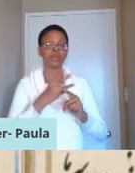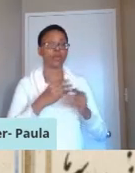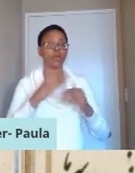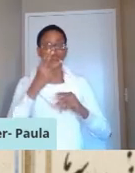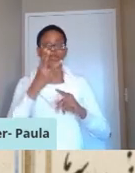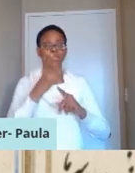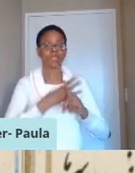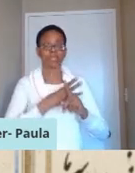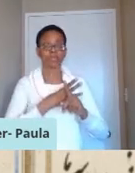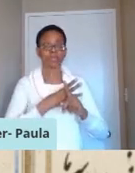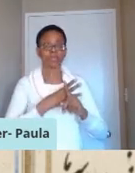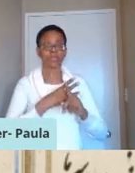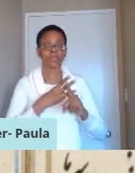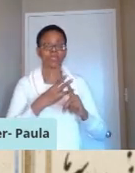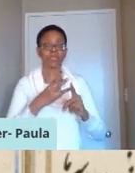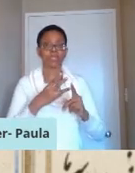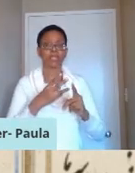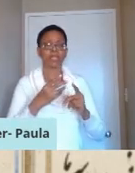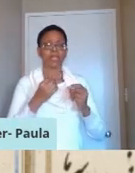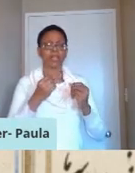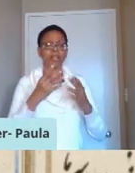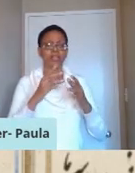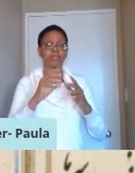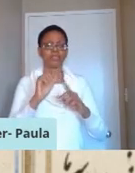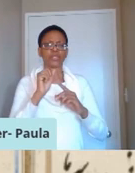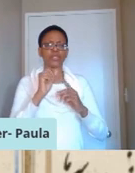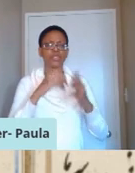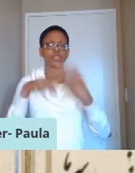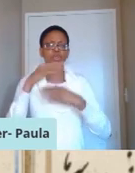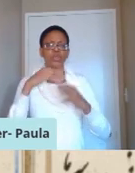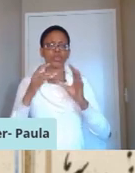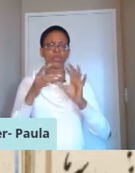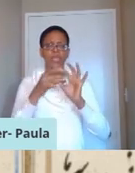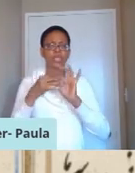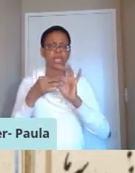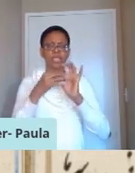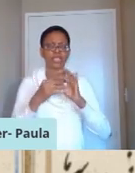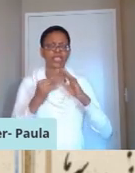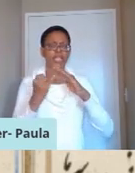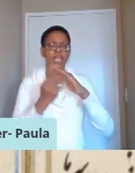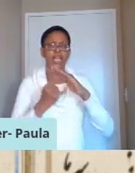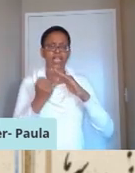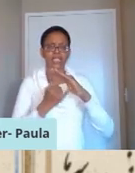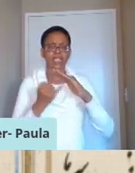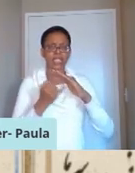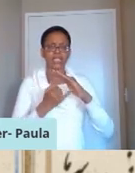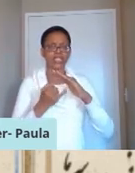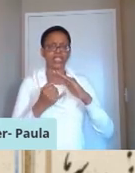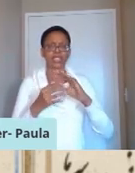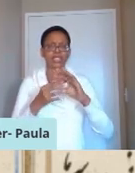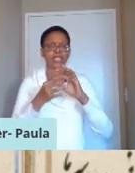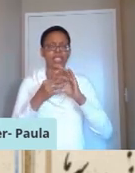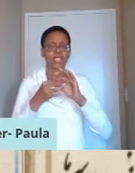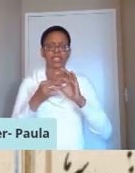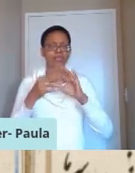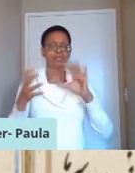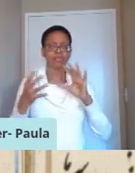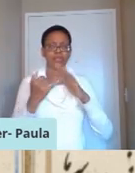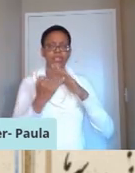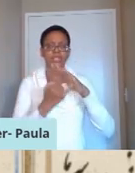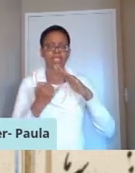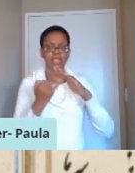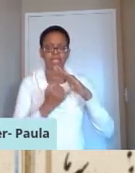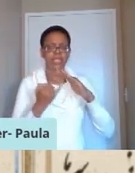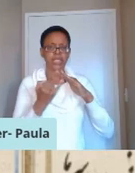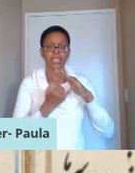during this six-month period, we have witnessed a lack of social connection and isolation, and I have seen the impact of this